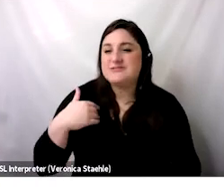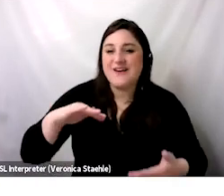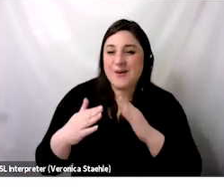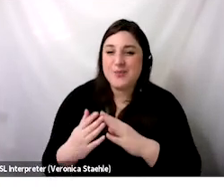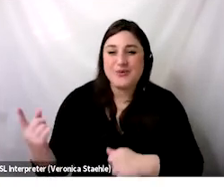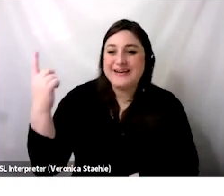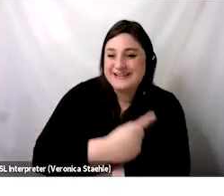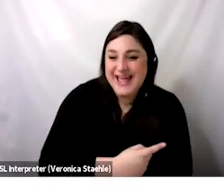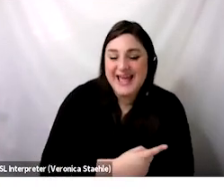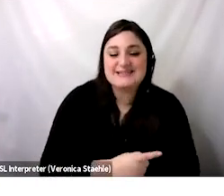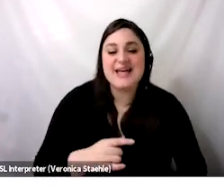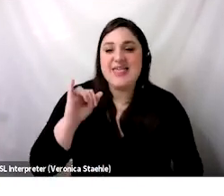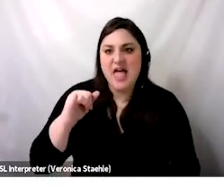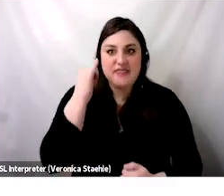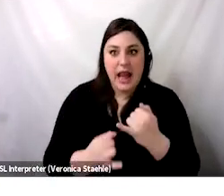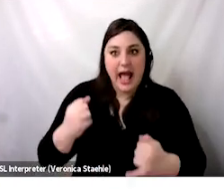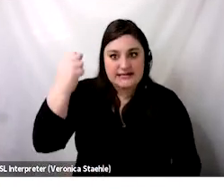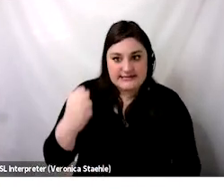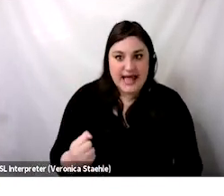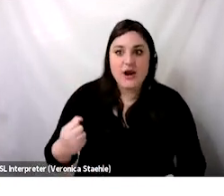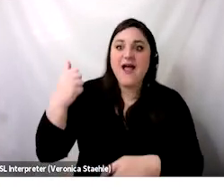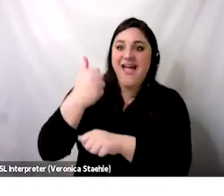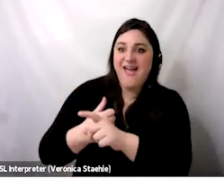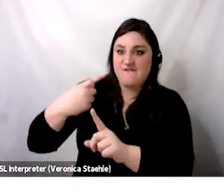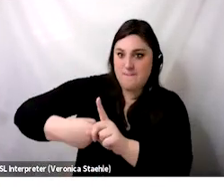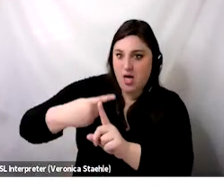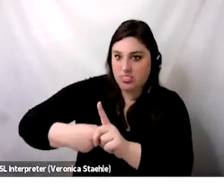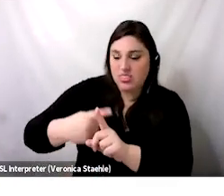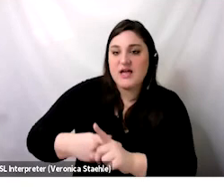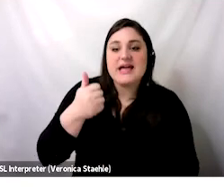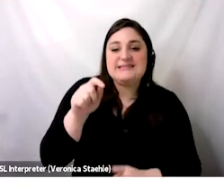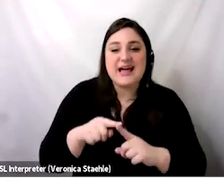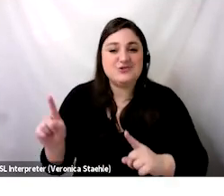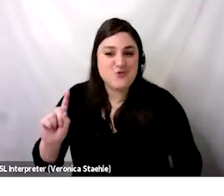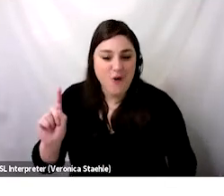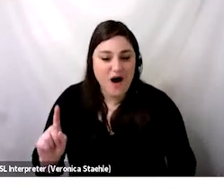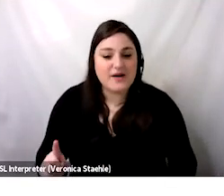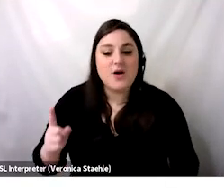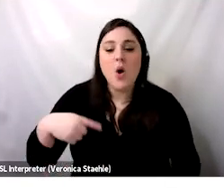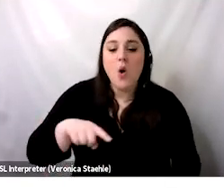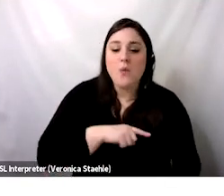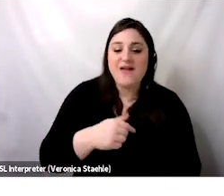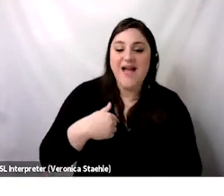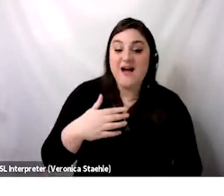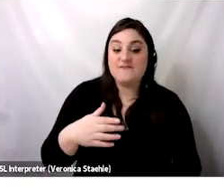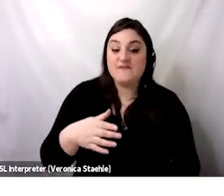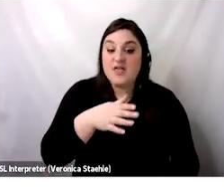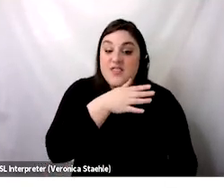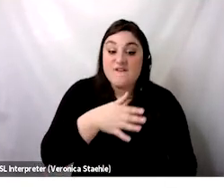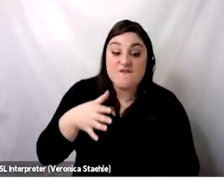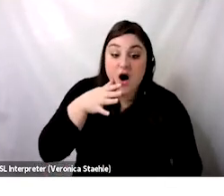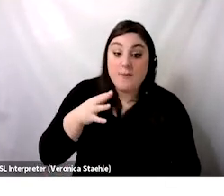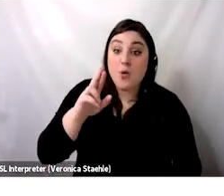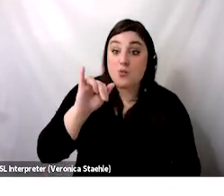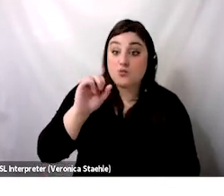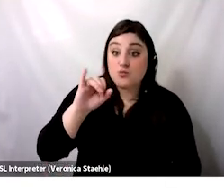last Saturday of the month from 10 to 1 o'clock. My farm is Rising Root Farm. We have community days where